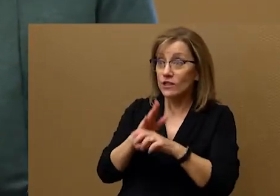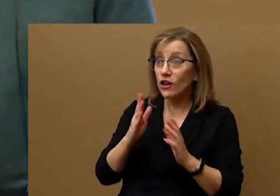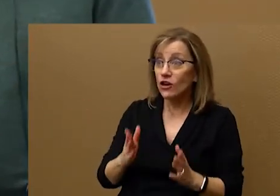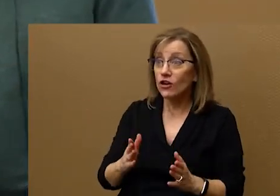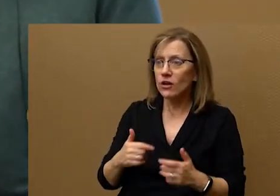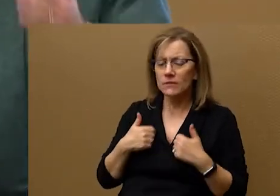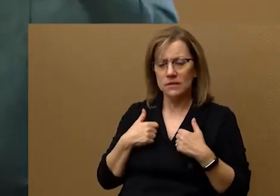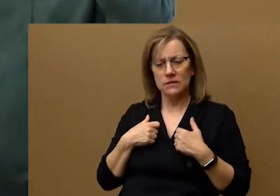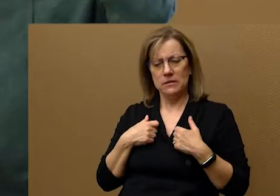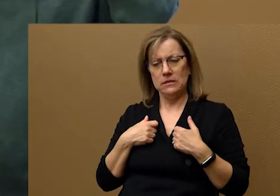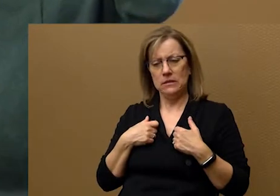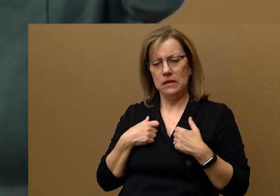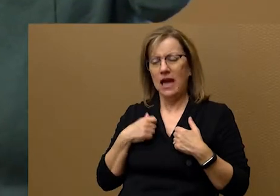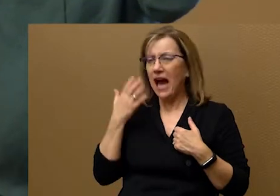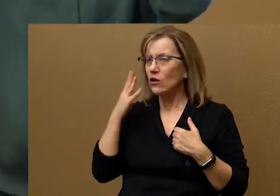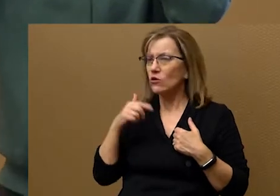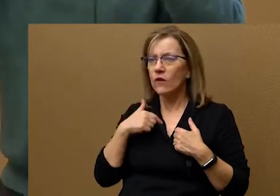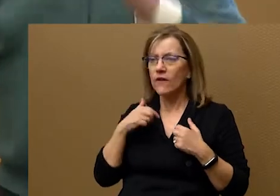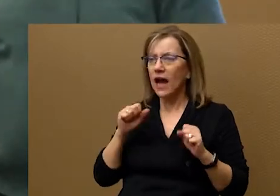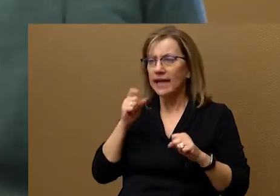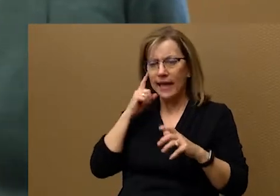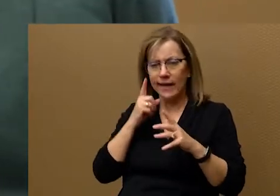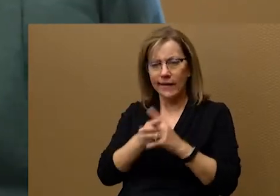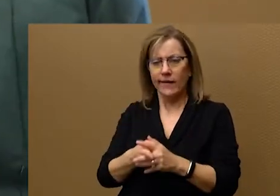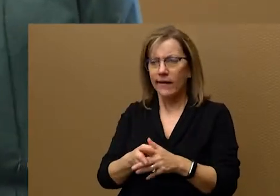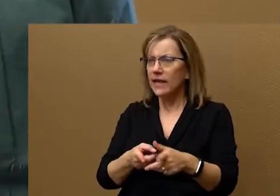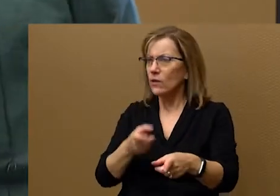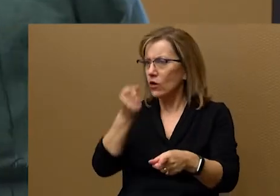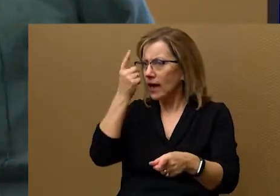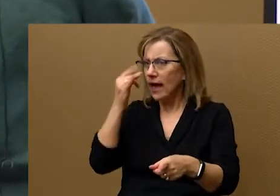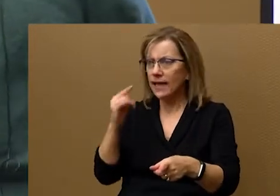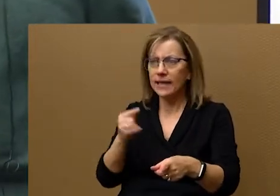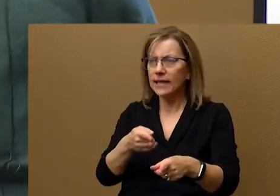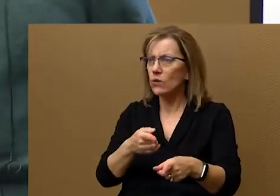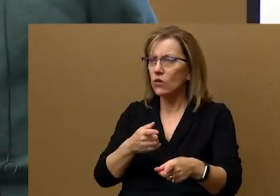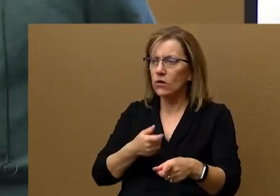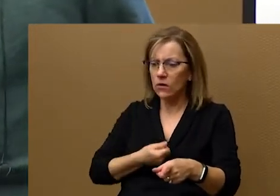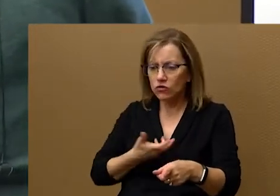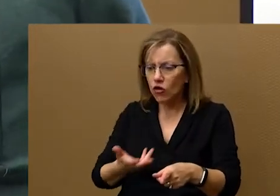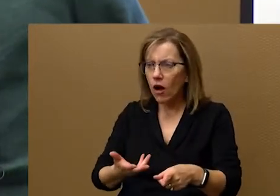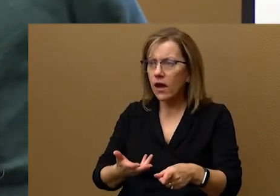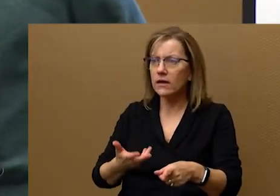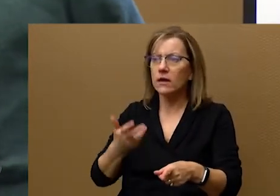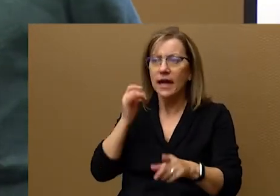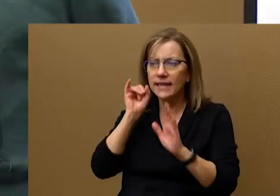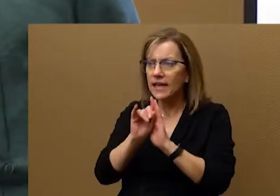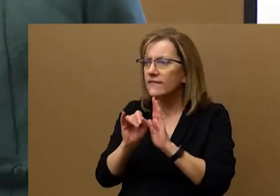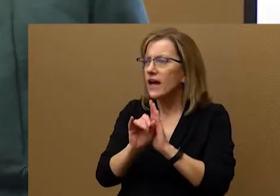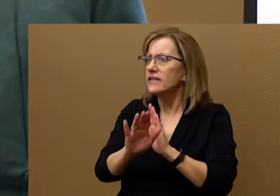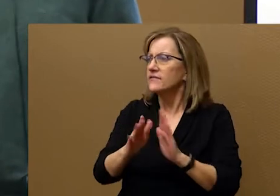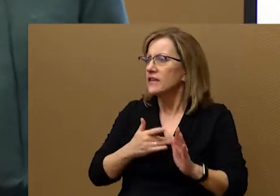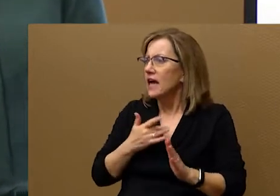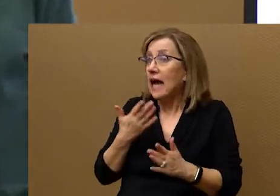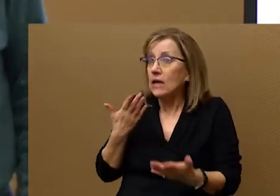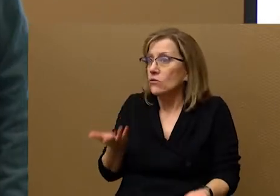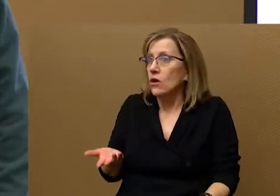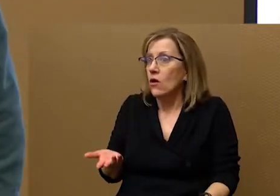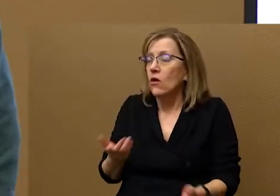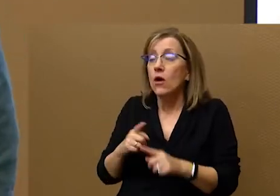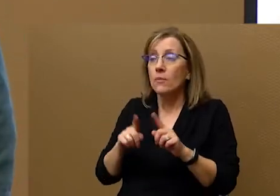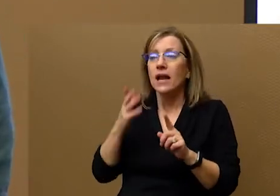counselor, so I'm thinking, I'm the counselor, I don't know if I'm going to get through to him. I don't know if I'm going to get him to